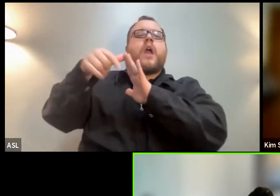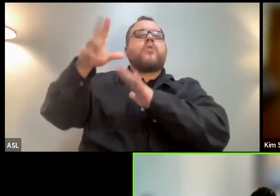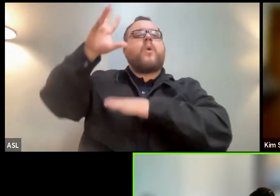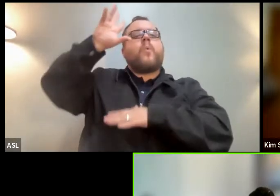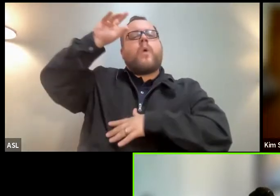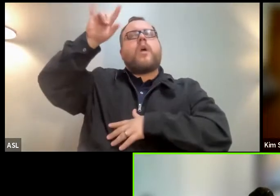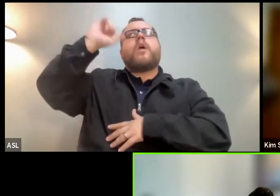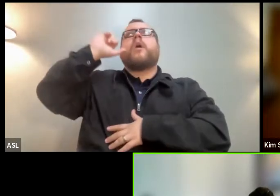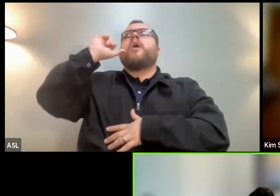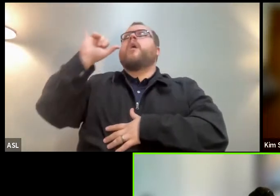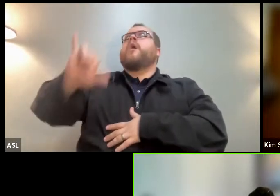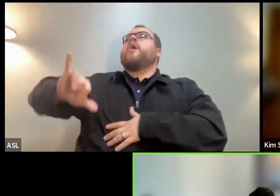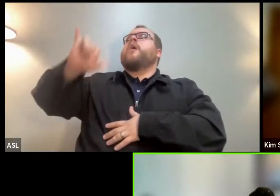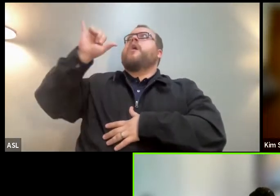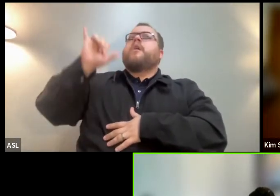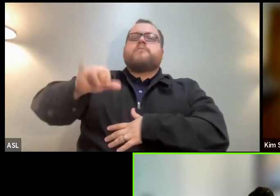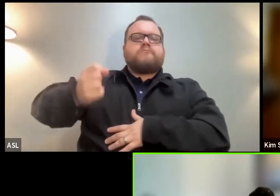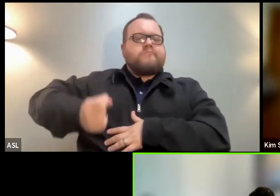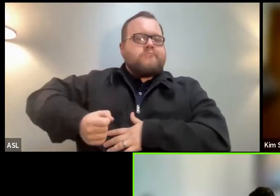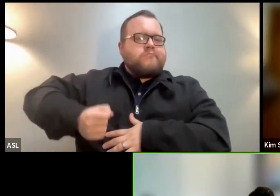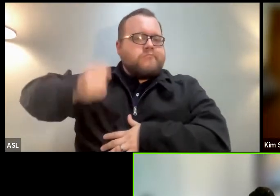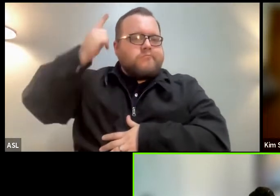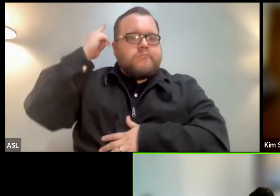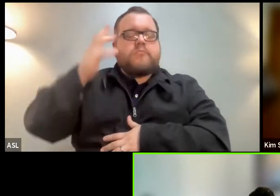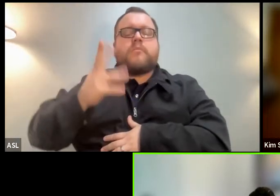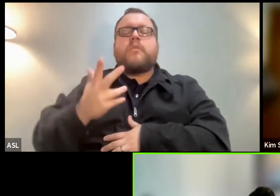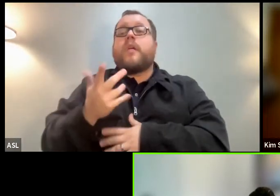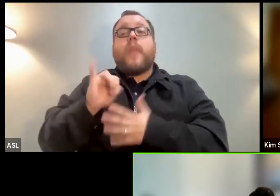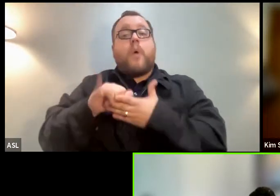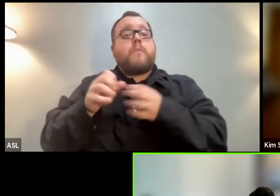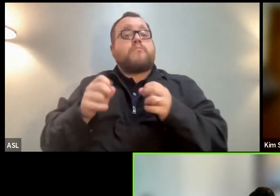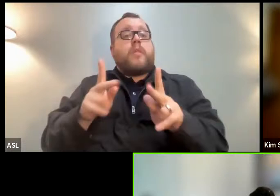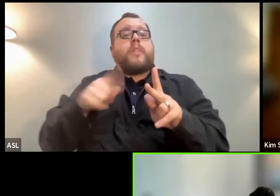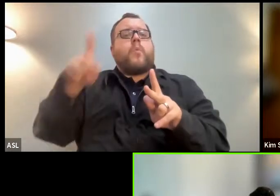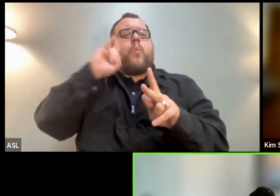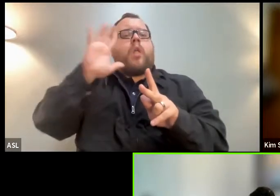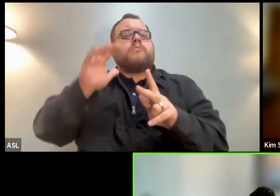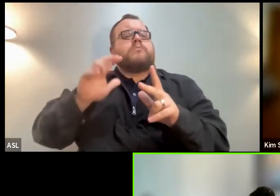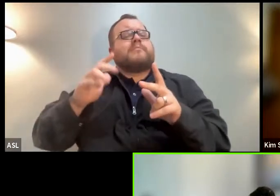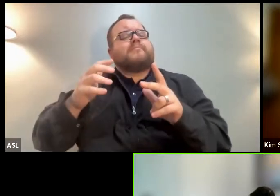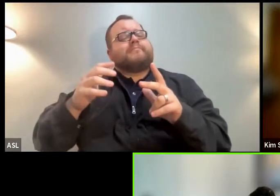And then, you know, they'll ask for support when they need it.